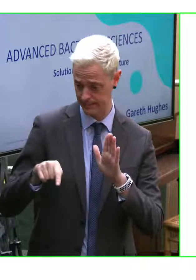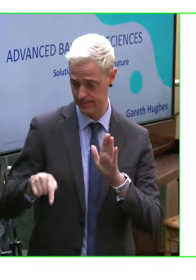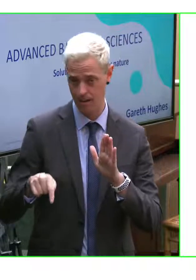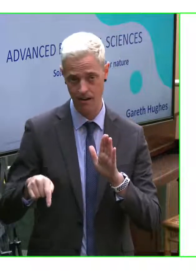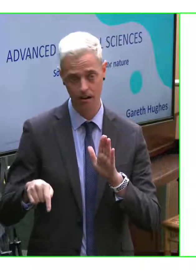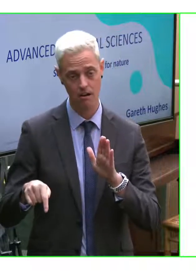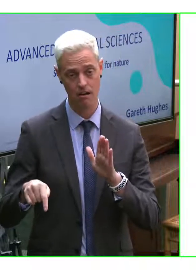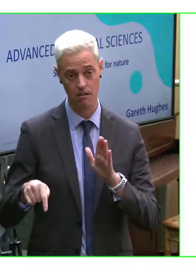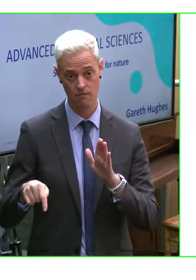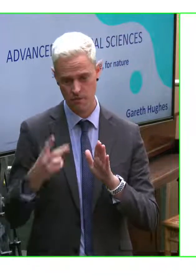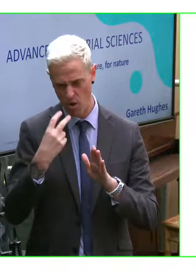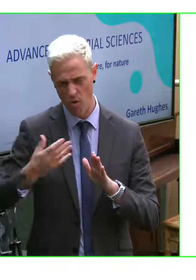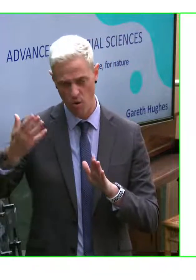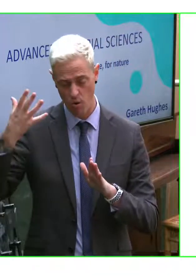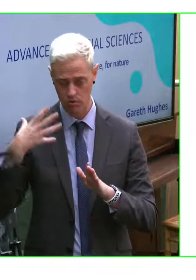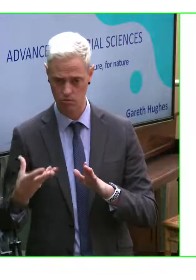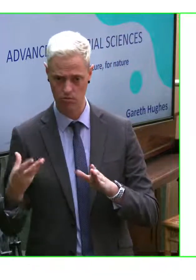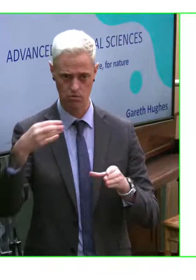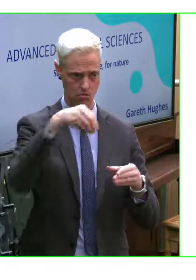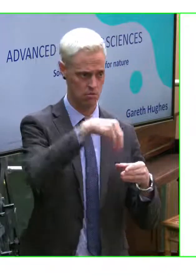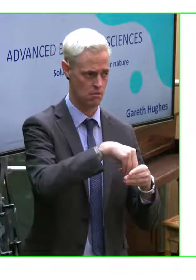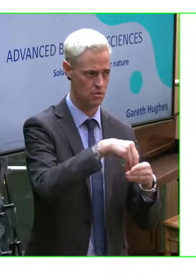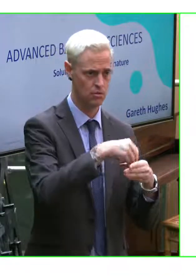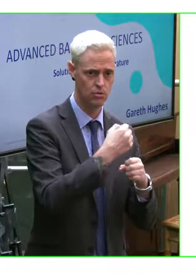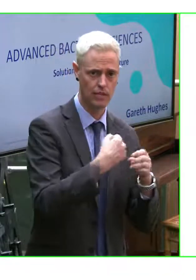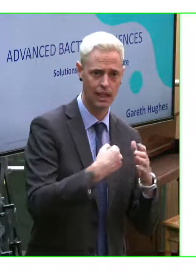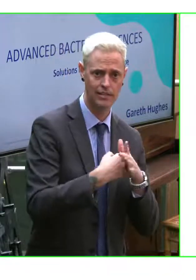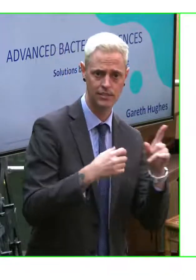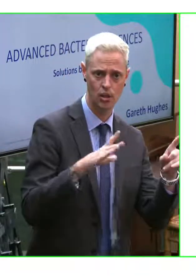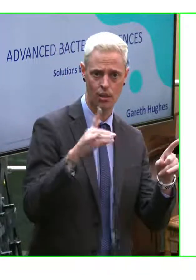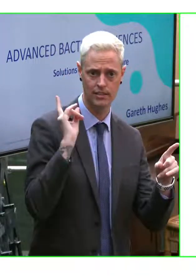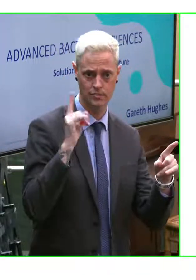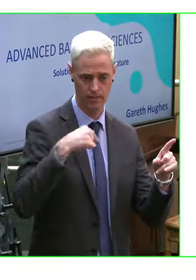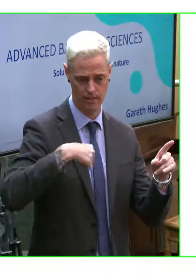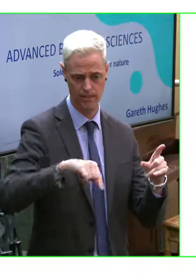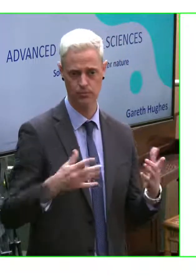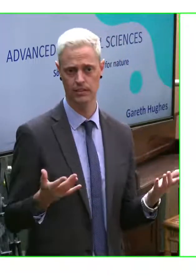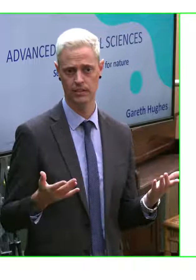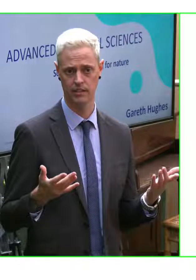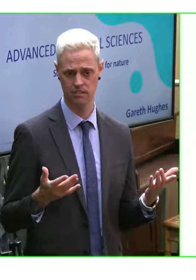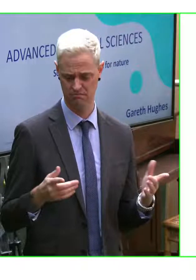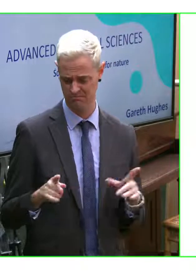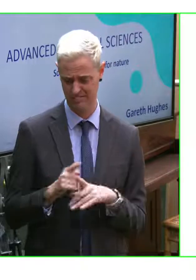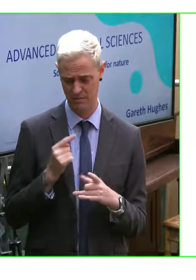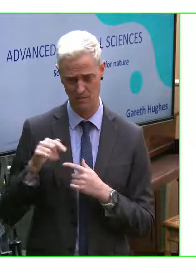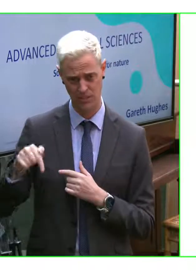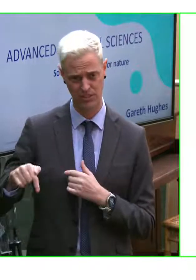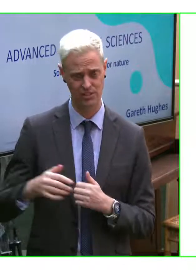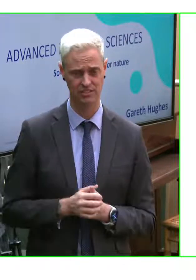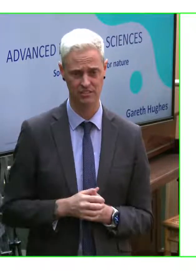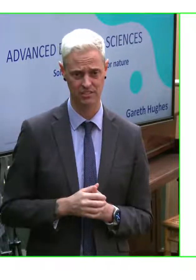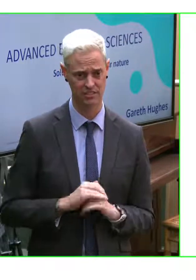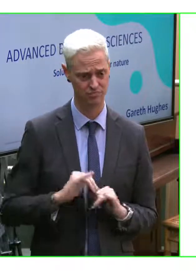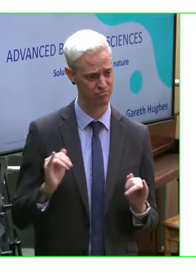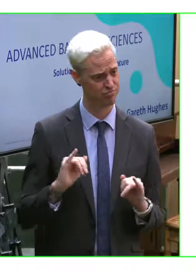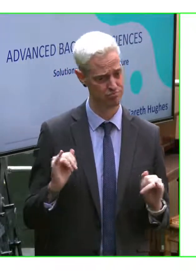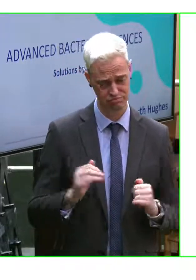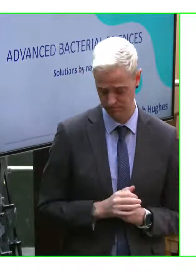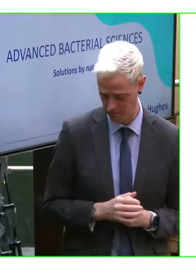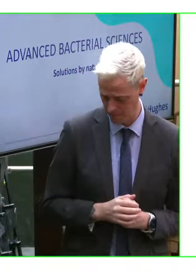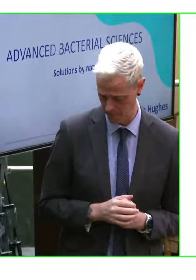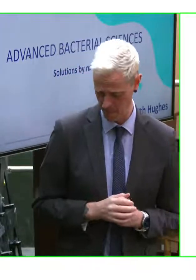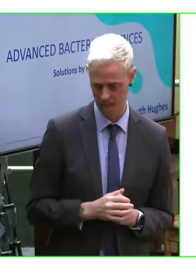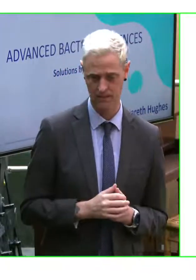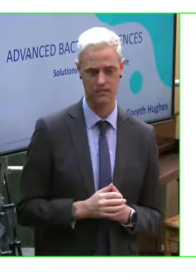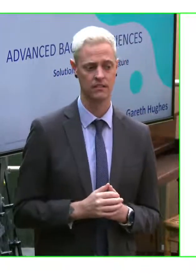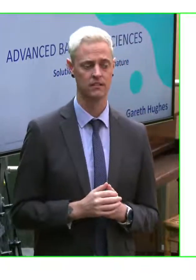from then and put it into Glasgow last week and this week. And it is a tragedy, actually, how much